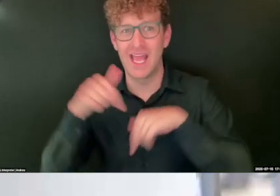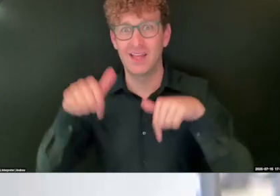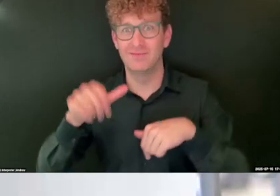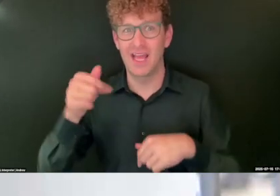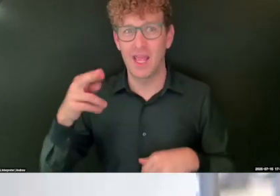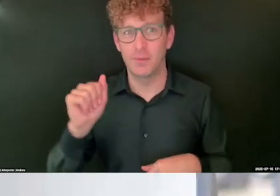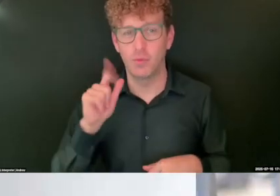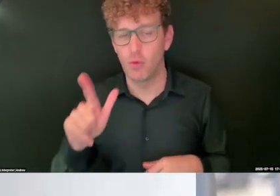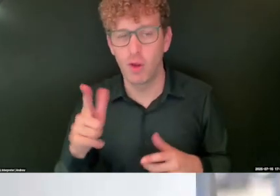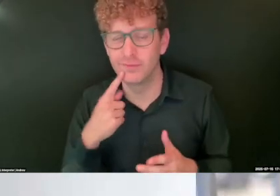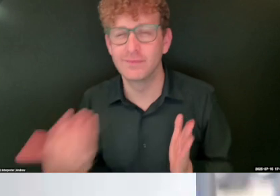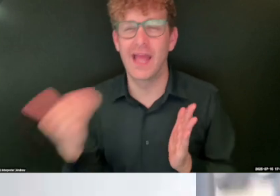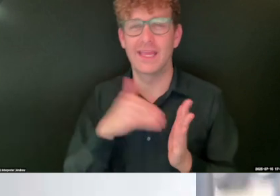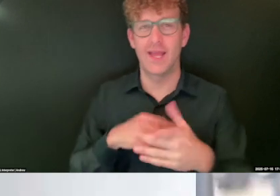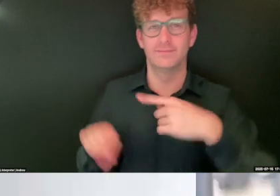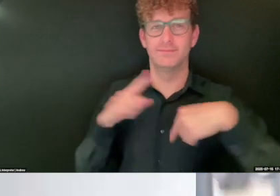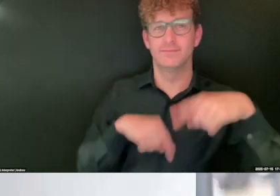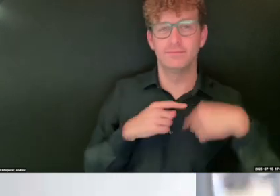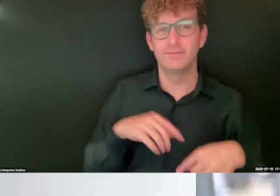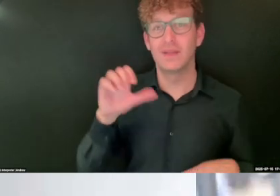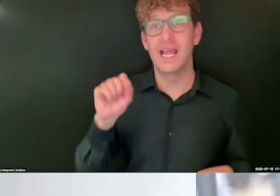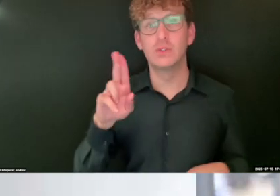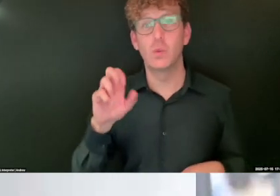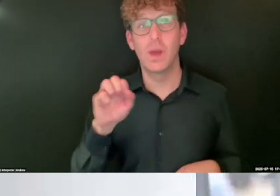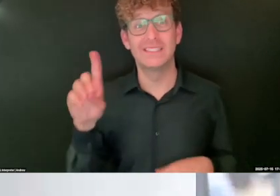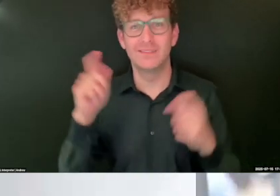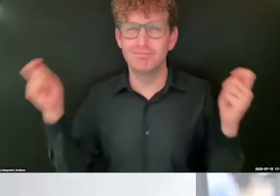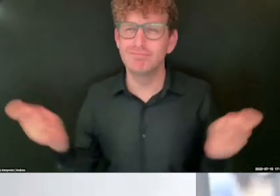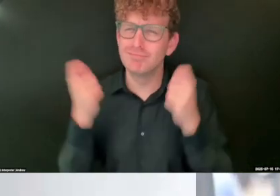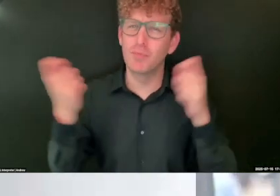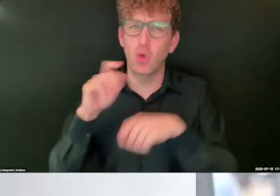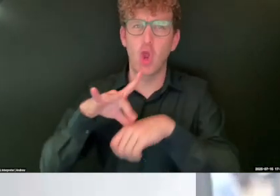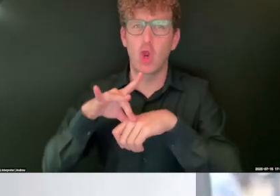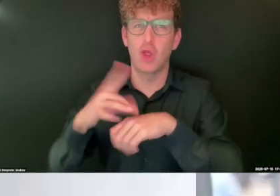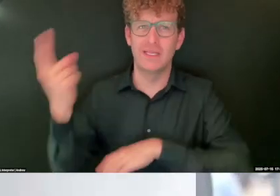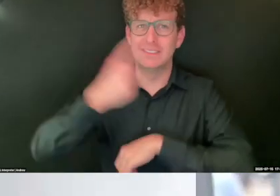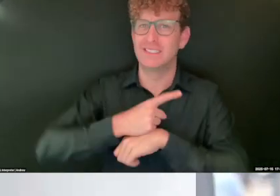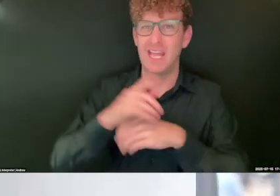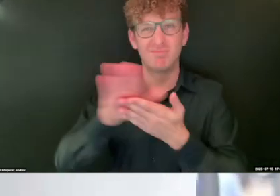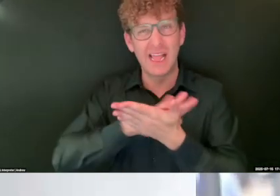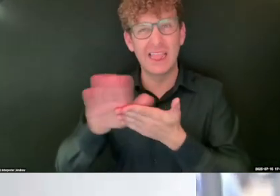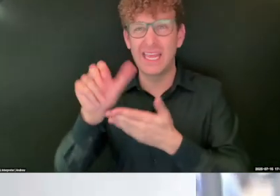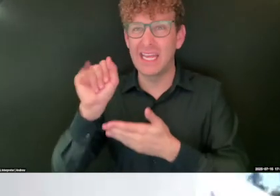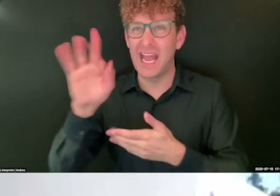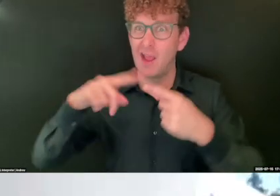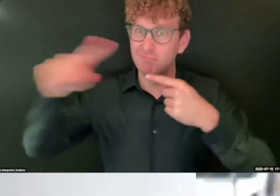SUSD celebrates Earth Day and celebrates clean air all year round. Let's take a look at what's going on.